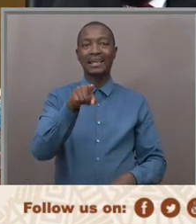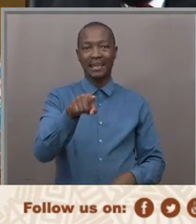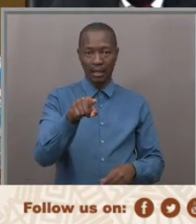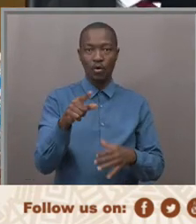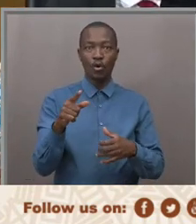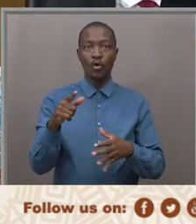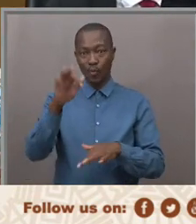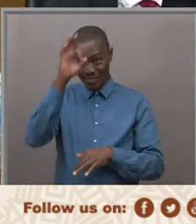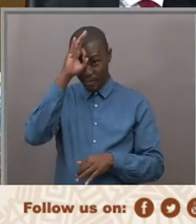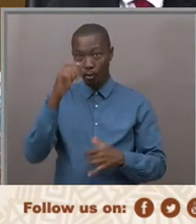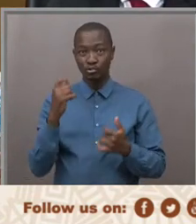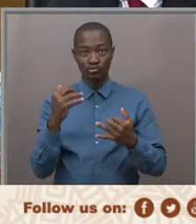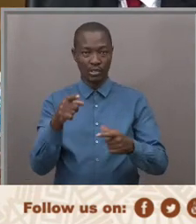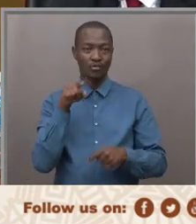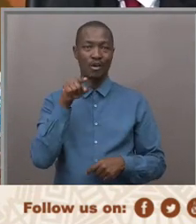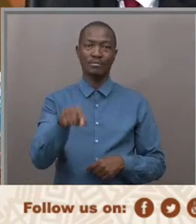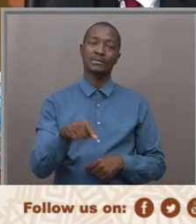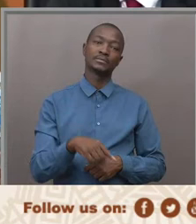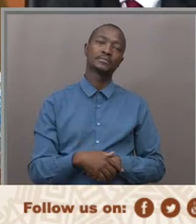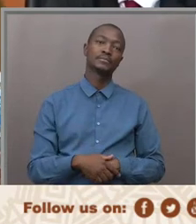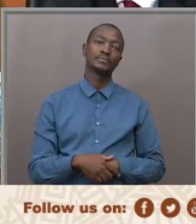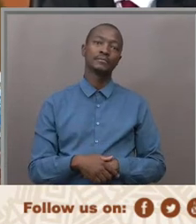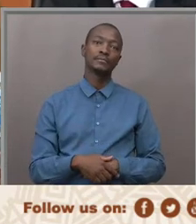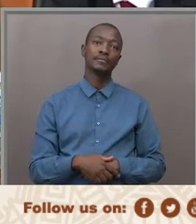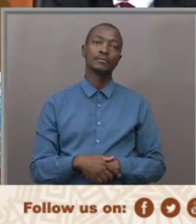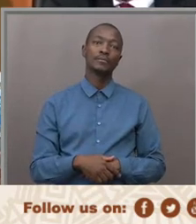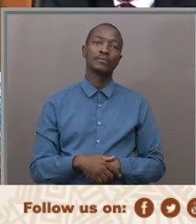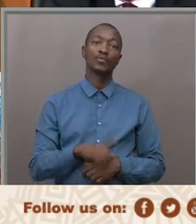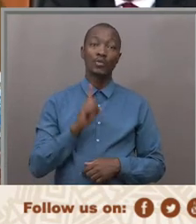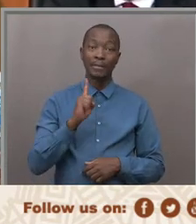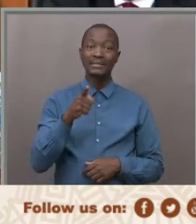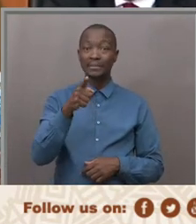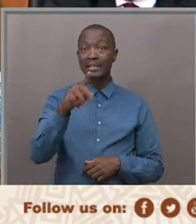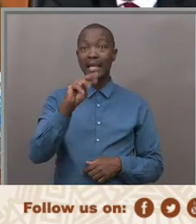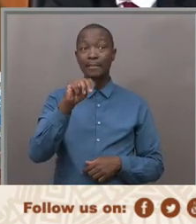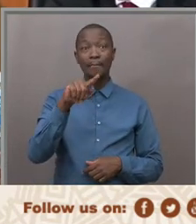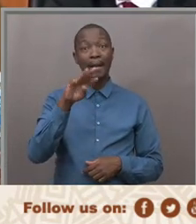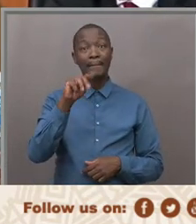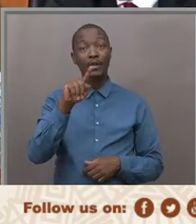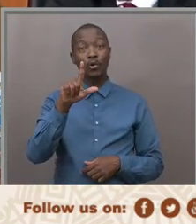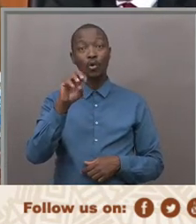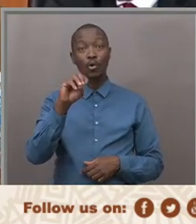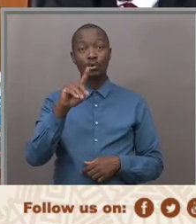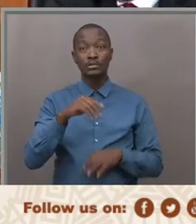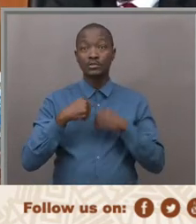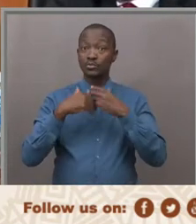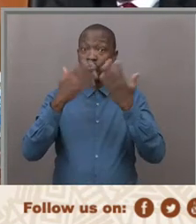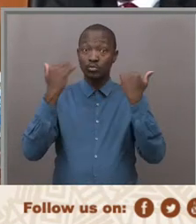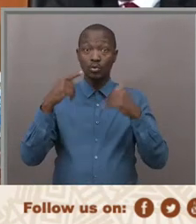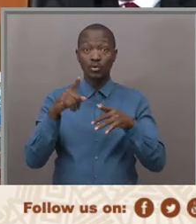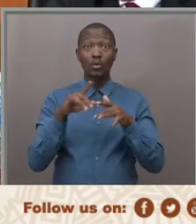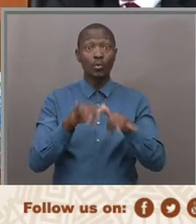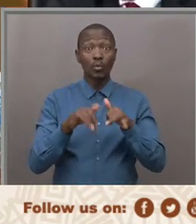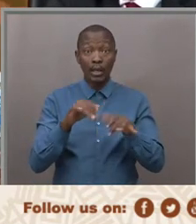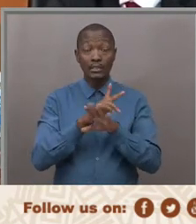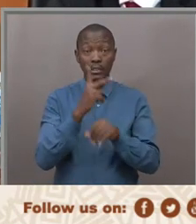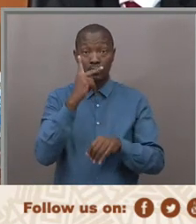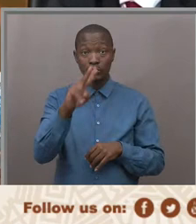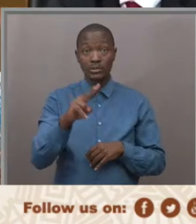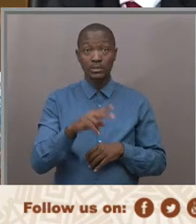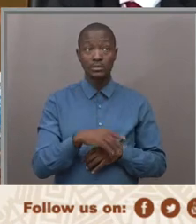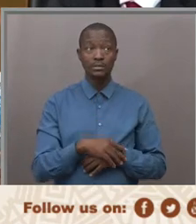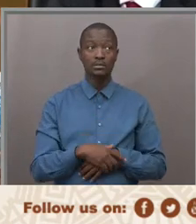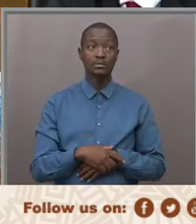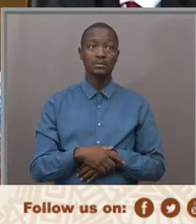police. We must be there in Mamelodi. You don't know. Wait until you see Honorable